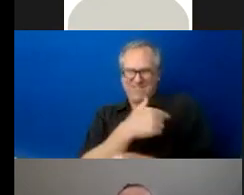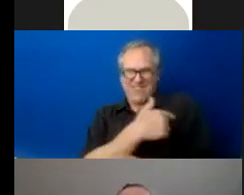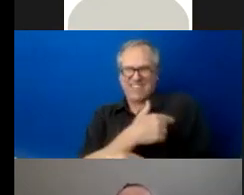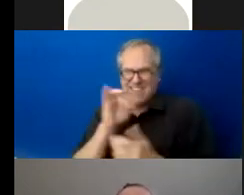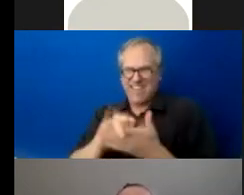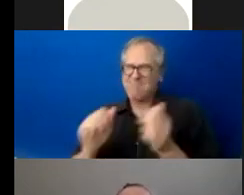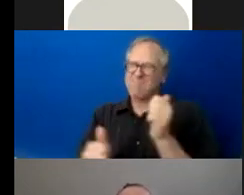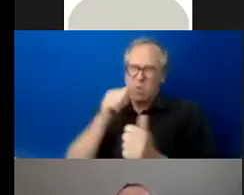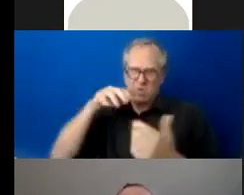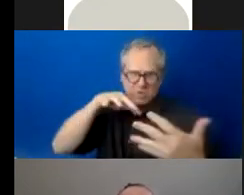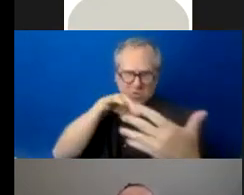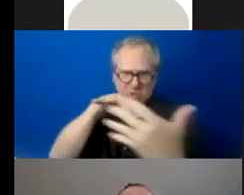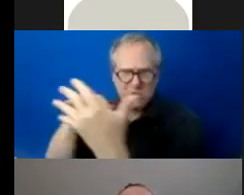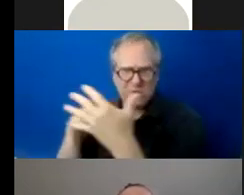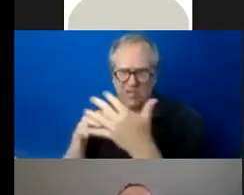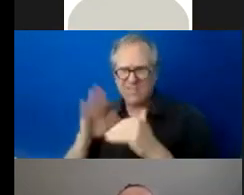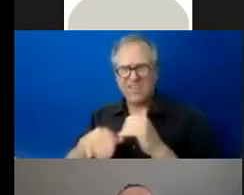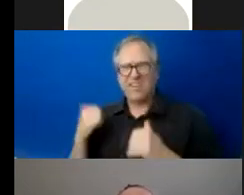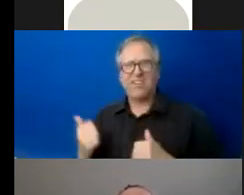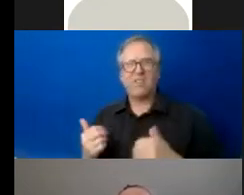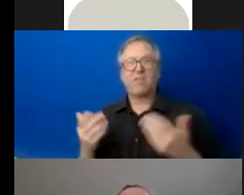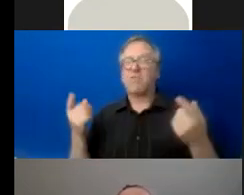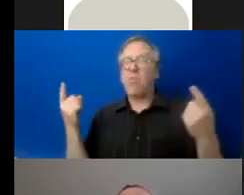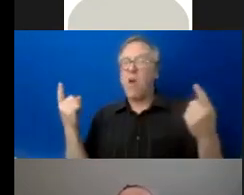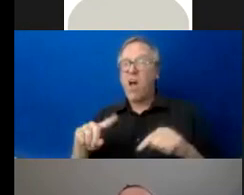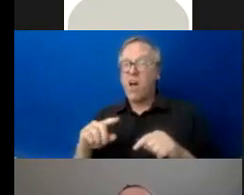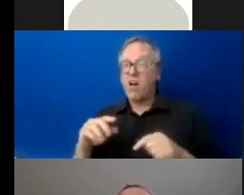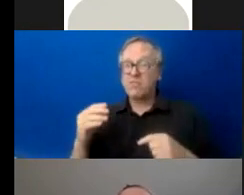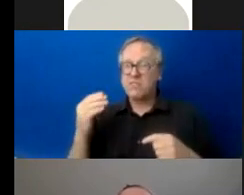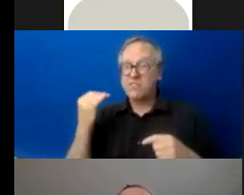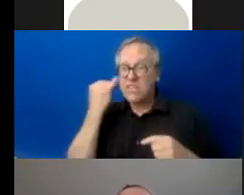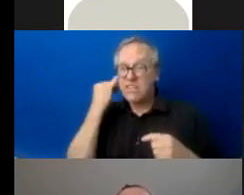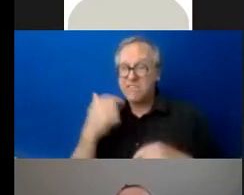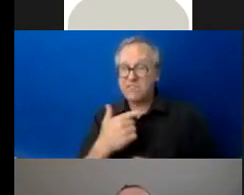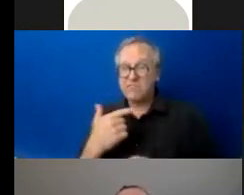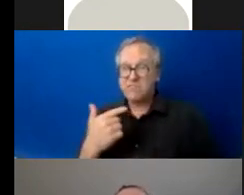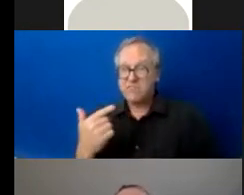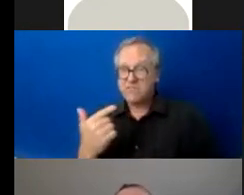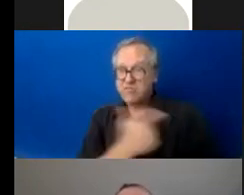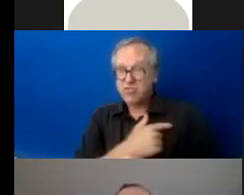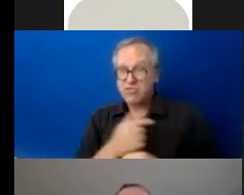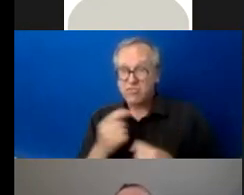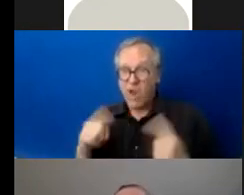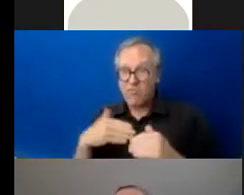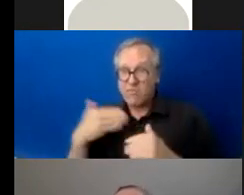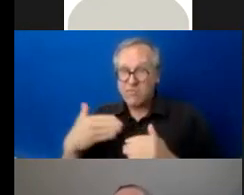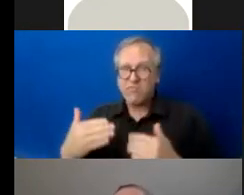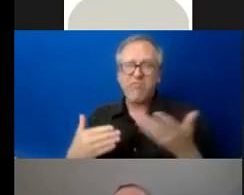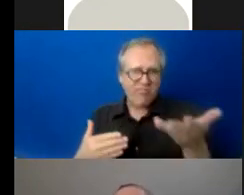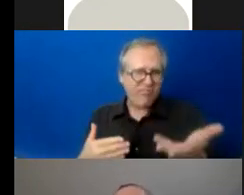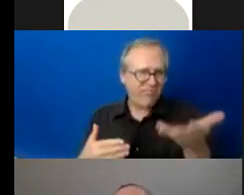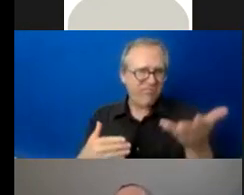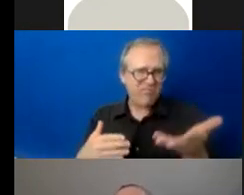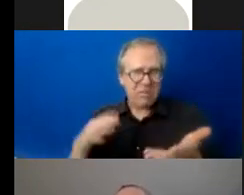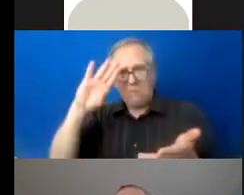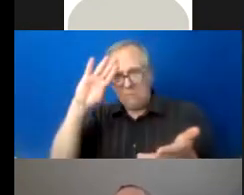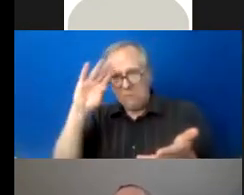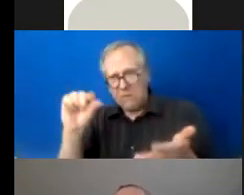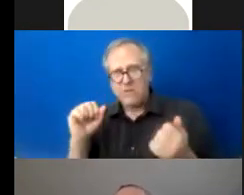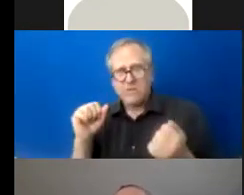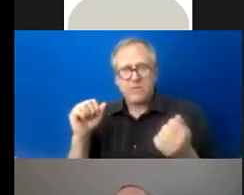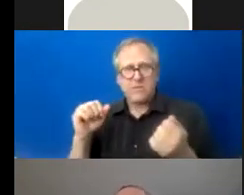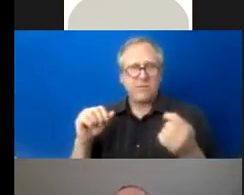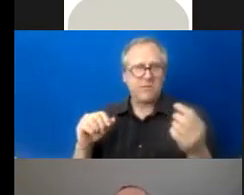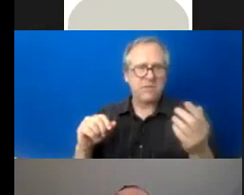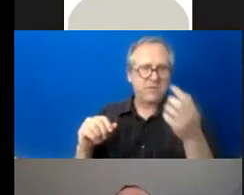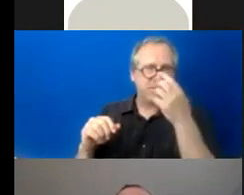those that are 12 and older include fever, chills, headache, nausea, fatigue, and pain in the muscles, most especially the arm